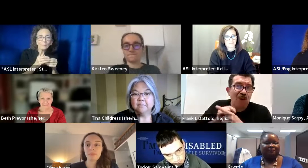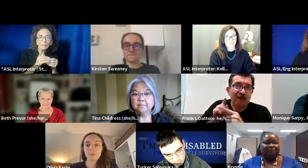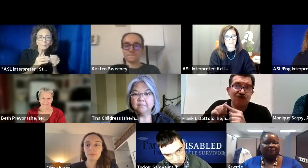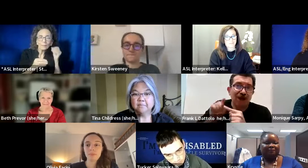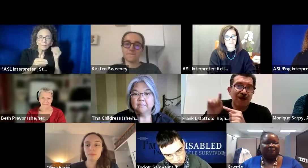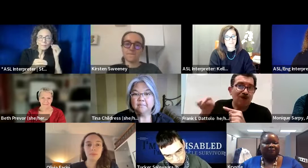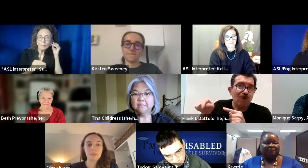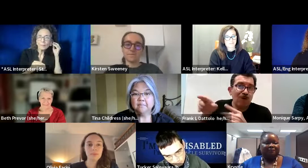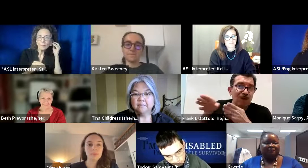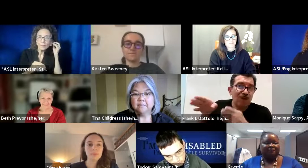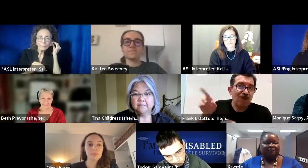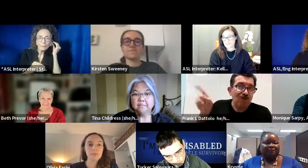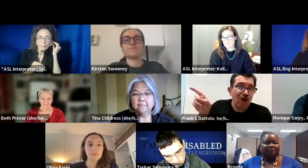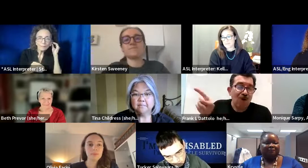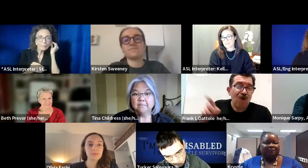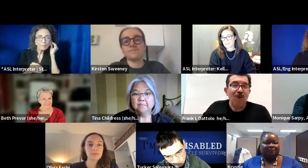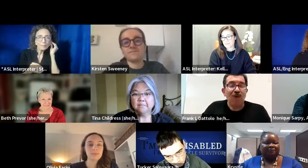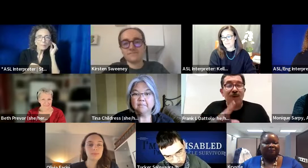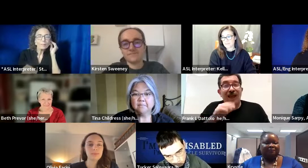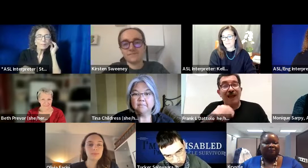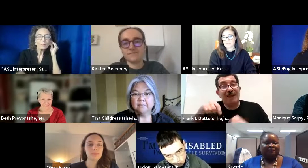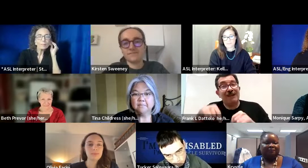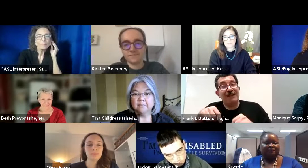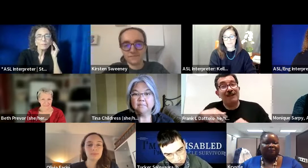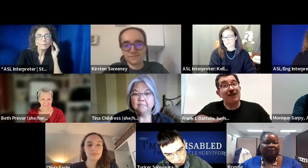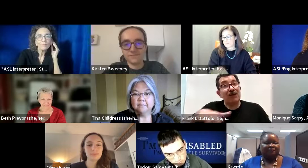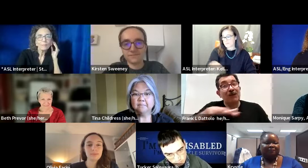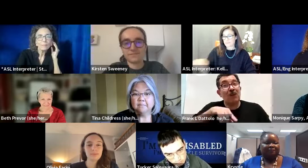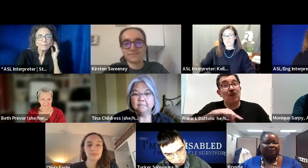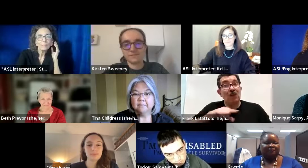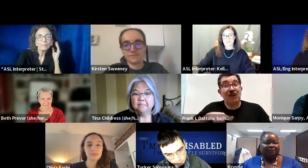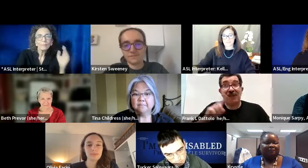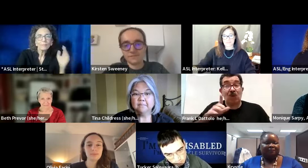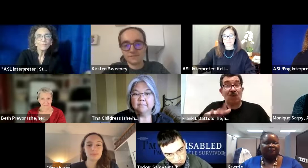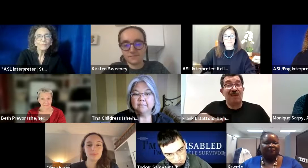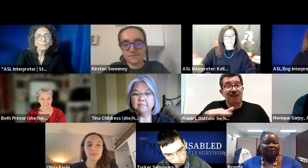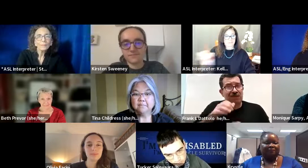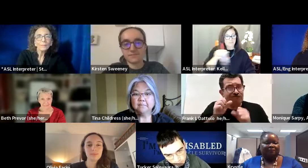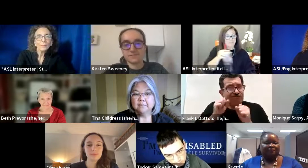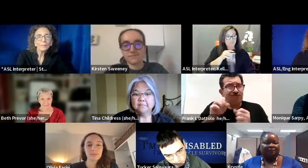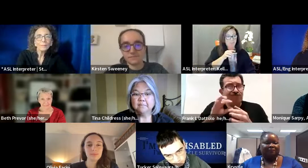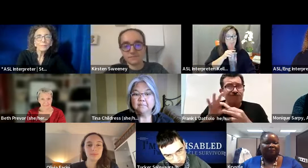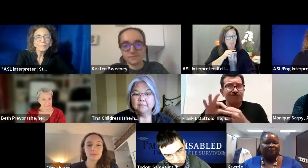Very close to LaGuardia Airport, right across this road.